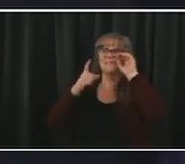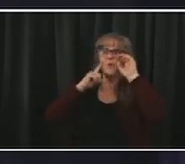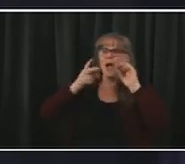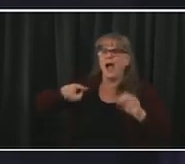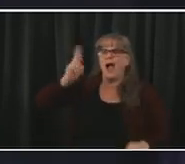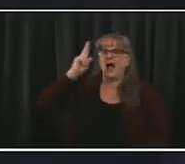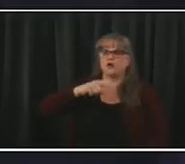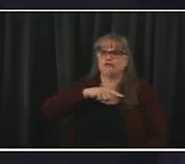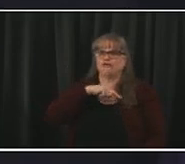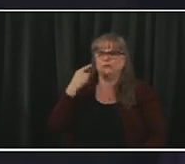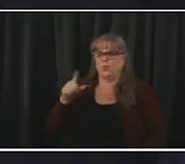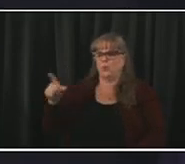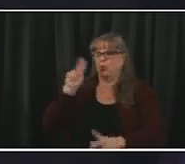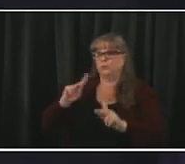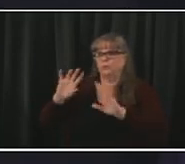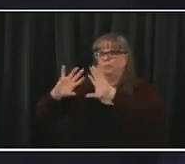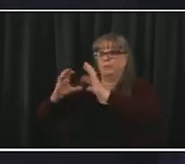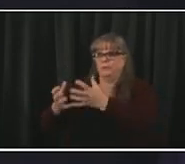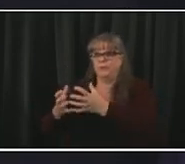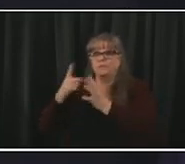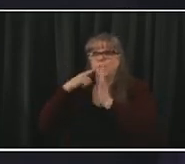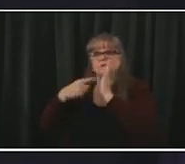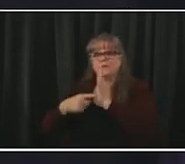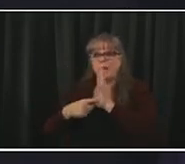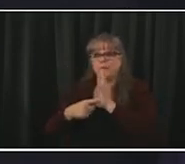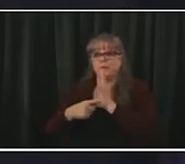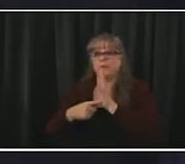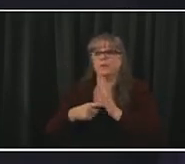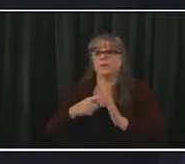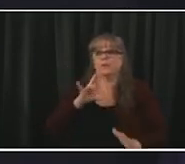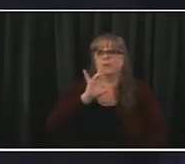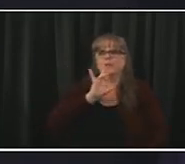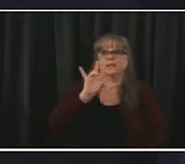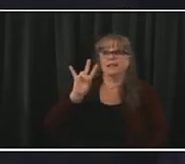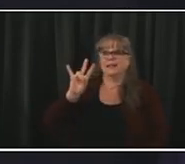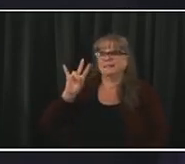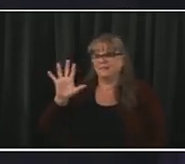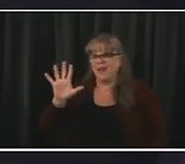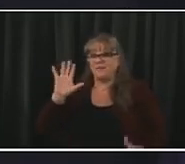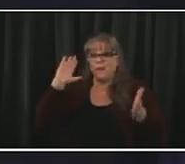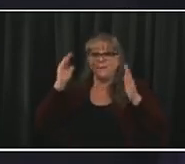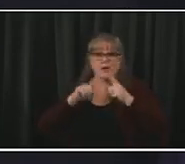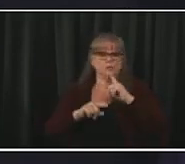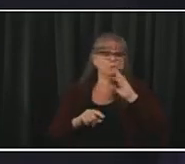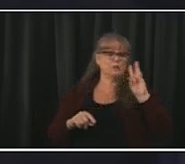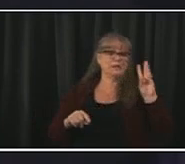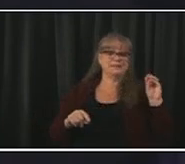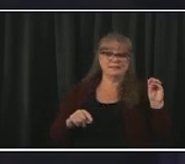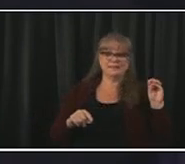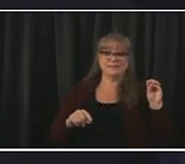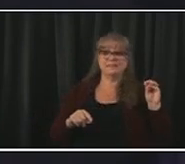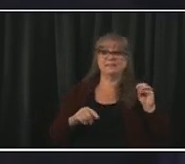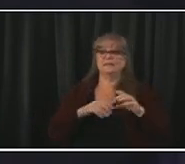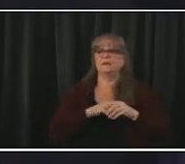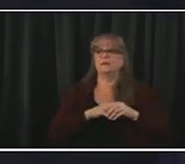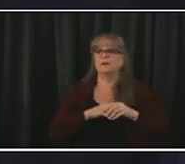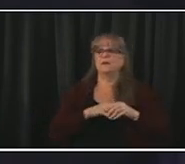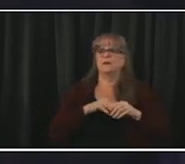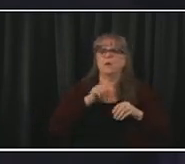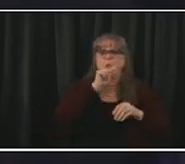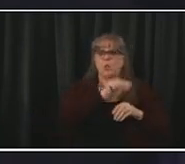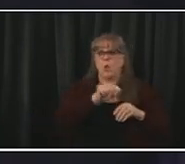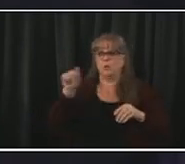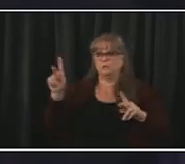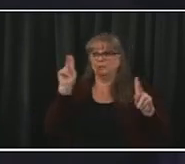A 75-year-old over a 68-year-old over a 60-year-old? Well, I think all of our providers are committed to prioritizing anybody left